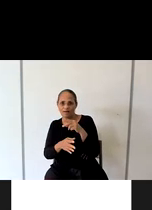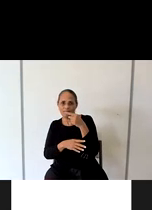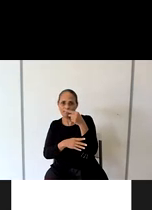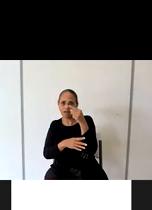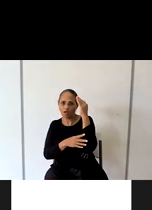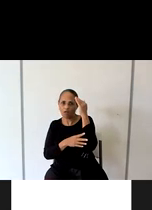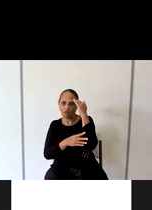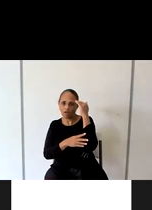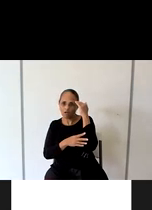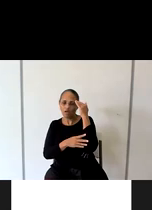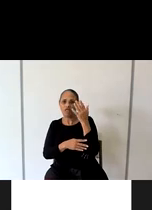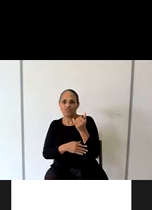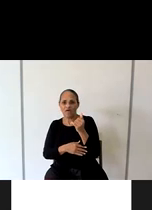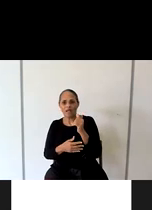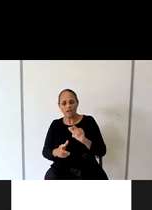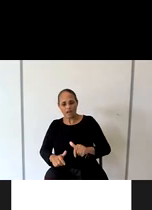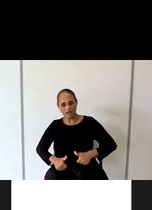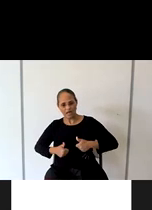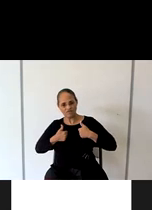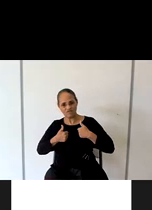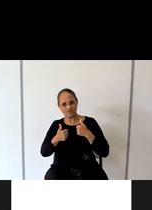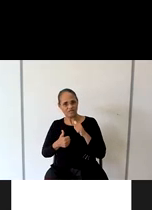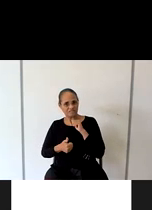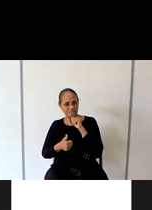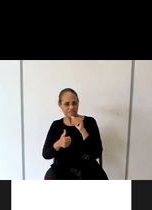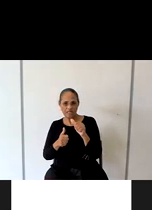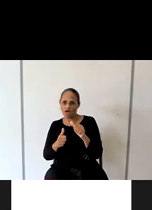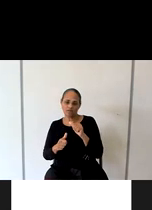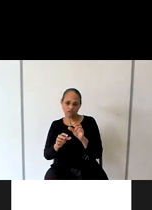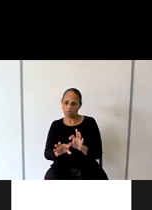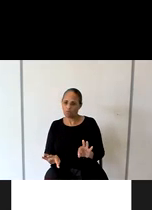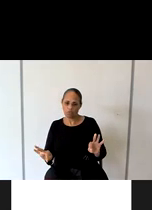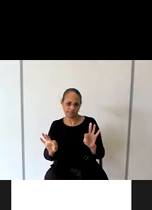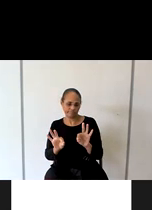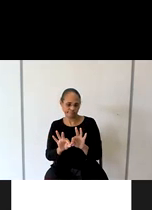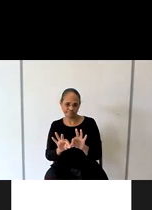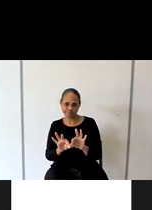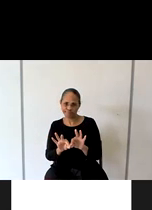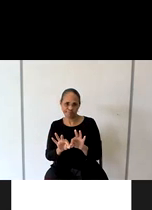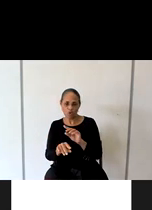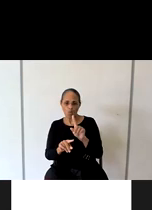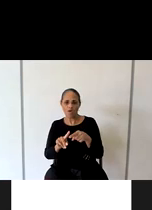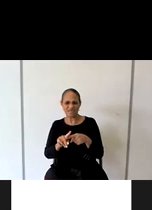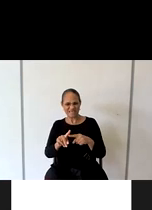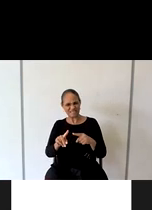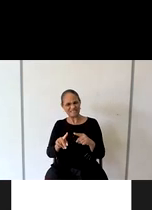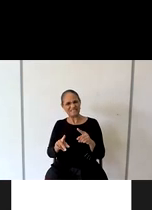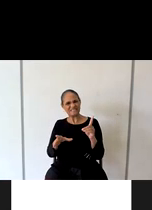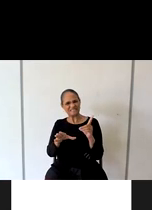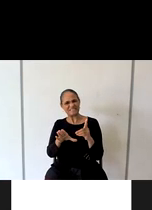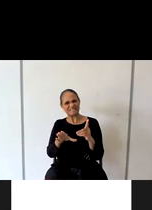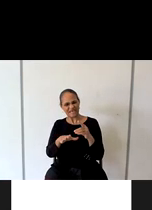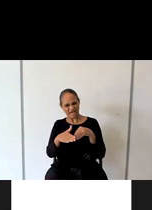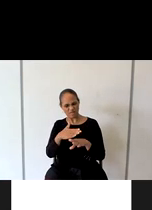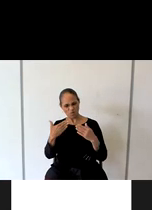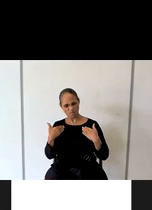notion that life is worthless when it resides in a disabled body. And to me, this is really upsetting